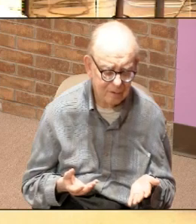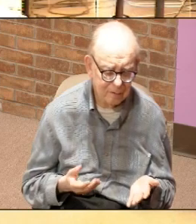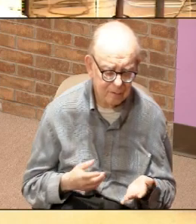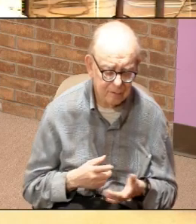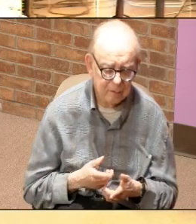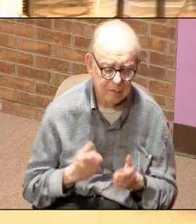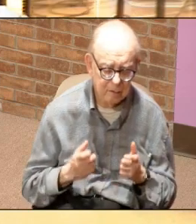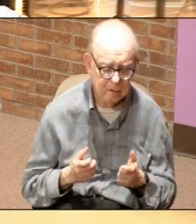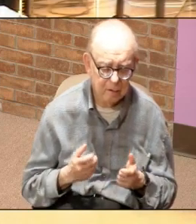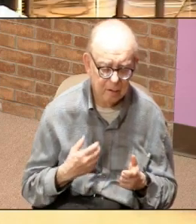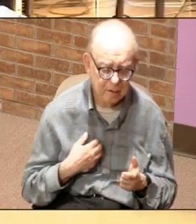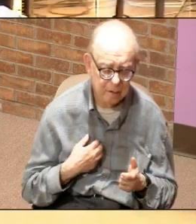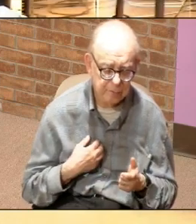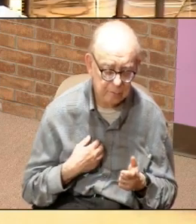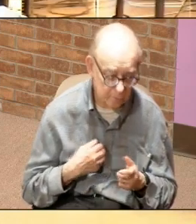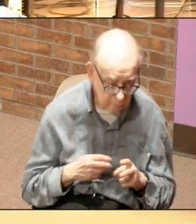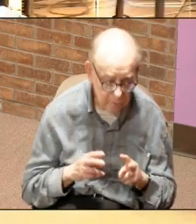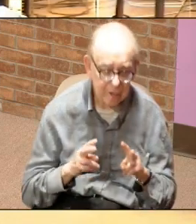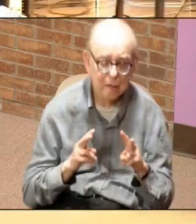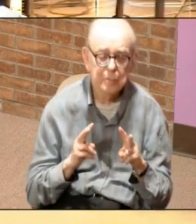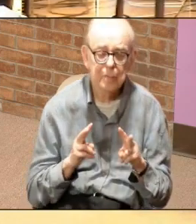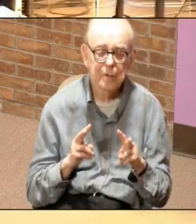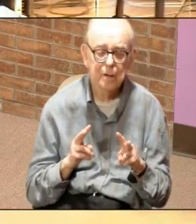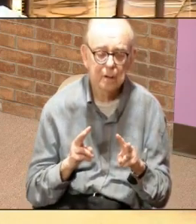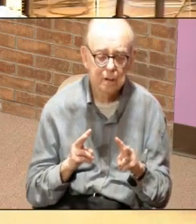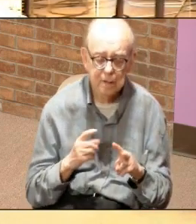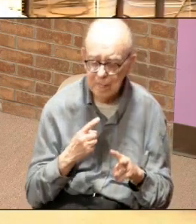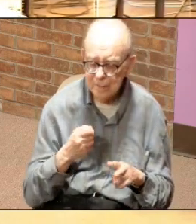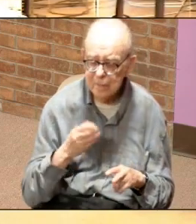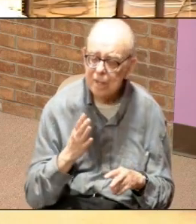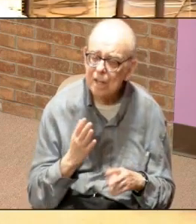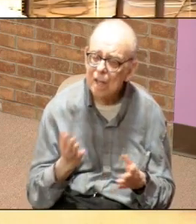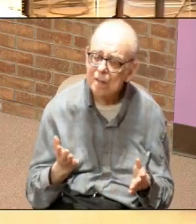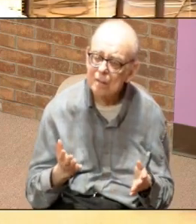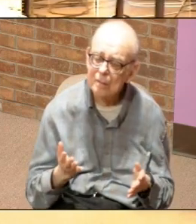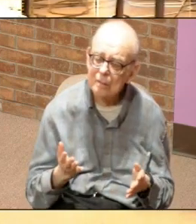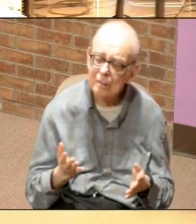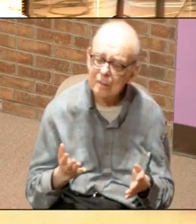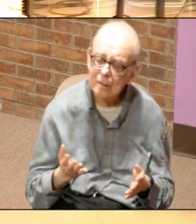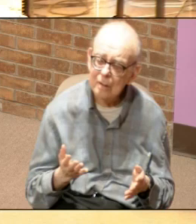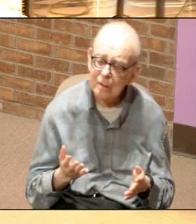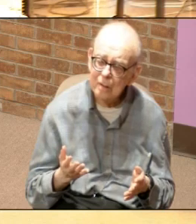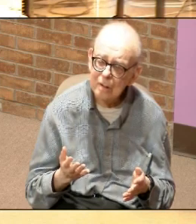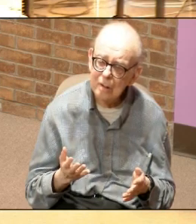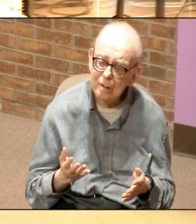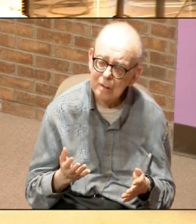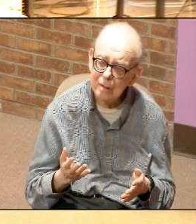And then all of a sudden you have to look up and say, God,